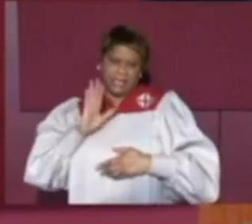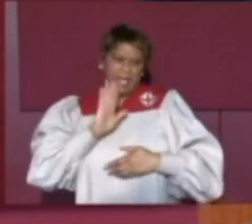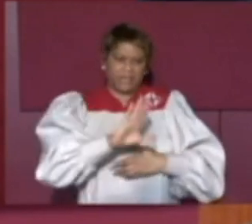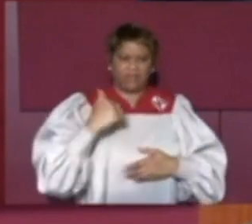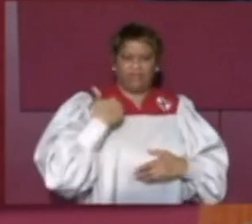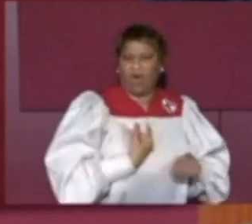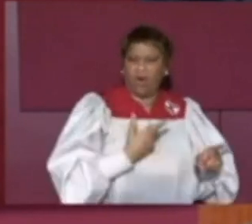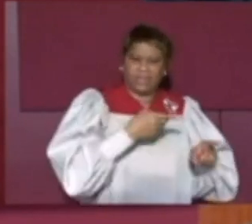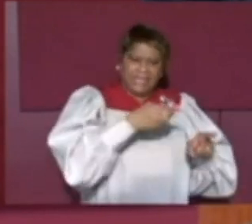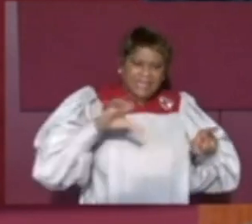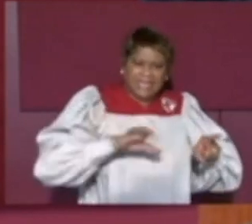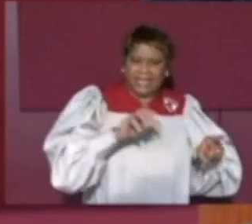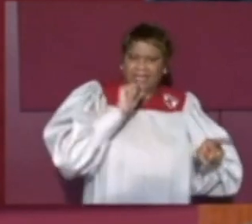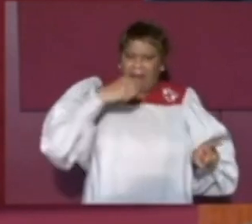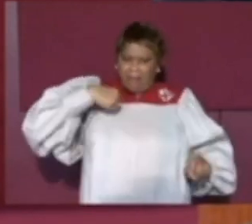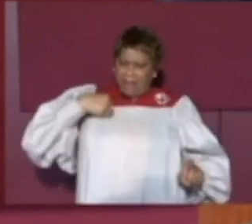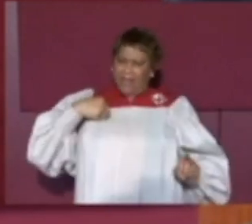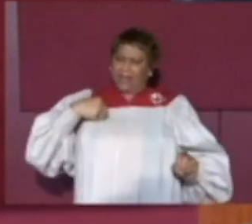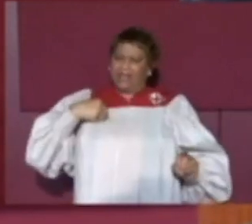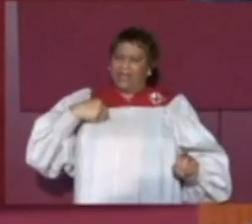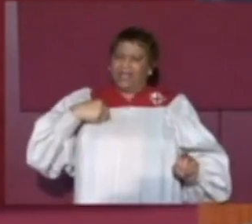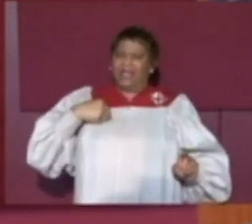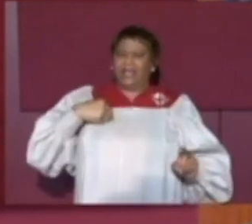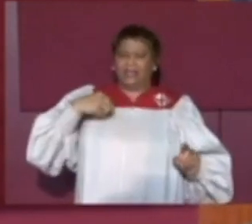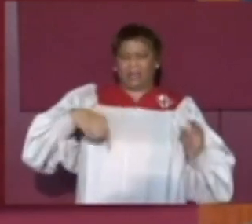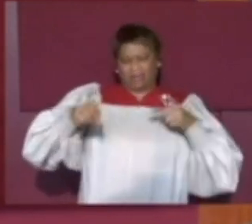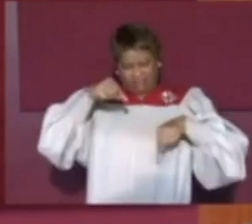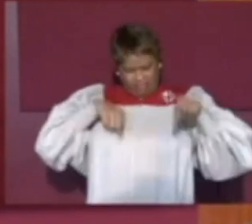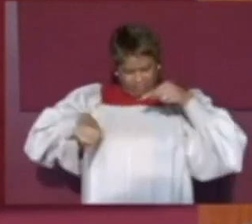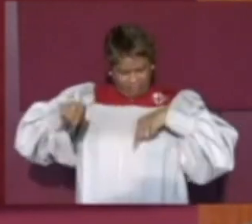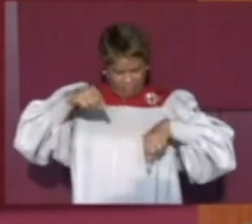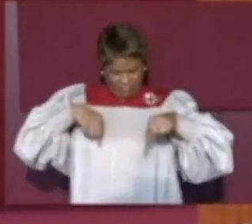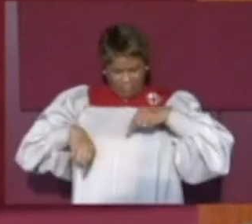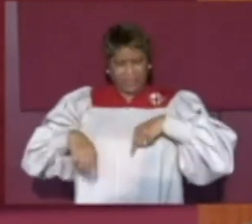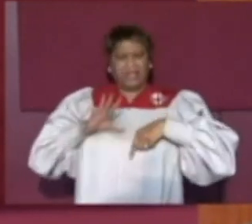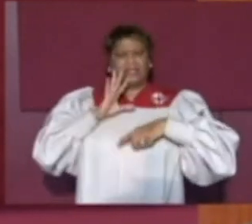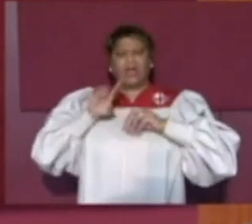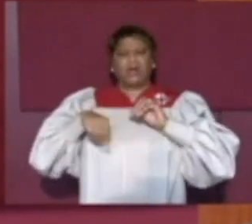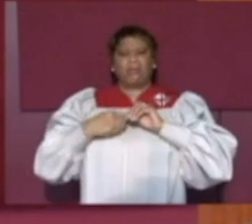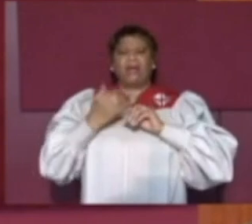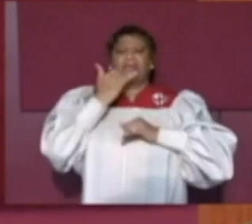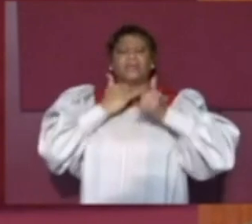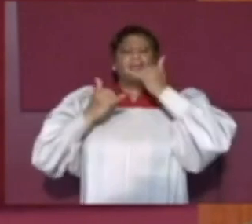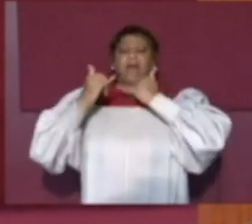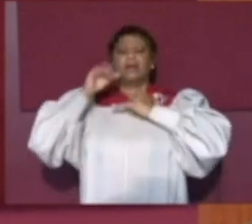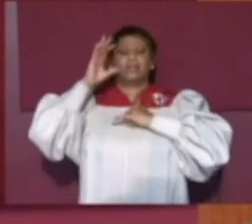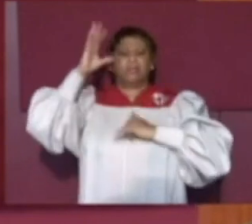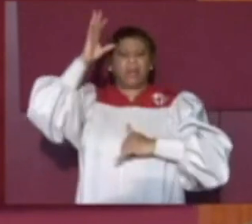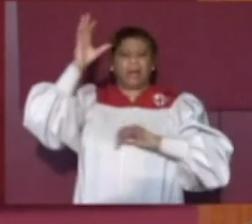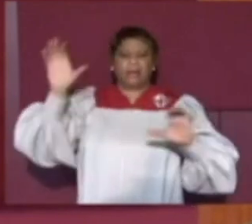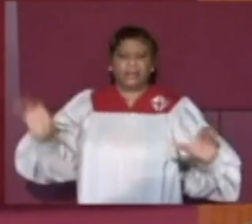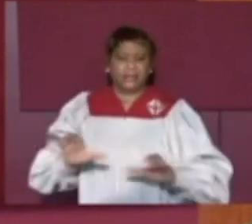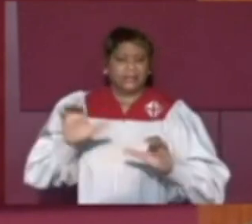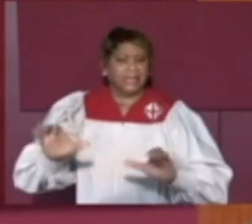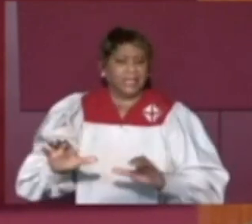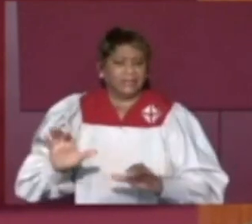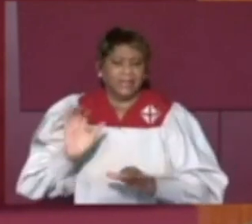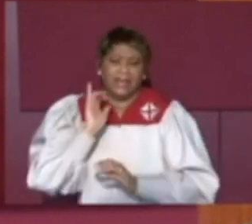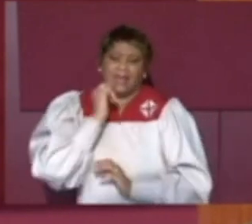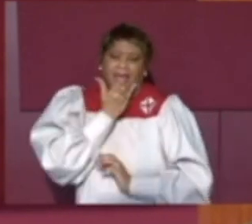know, you feel that there's a need to go back and revisit the wrongs, the errors,